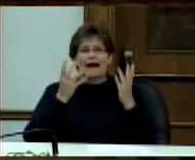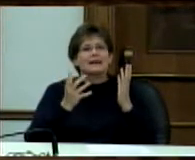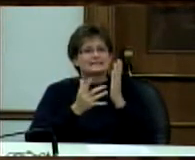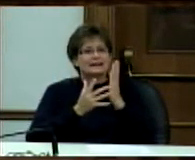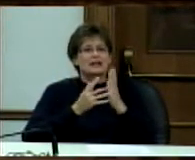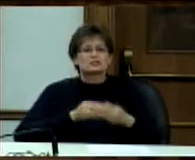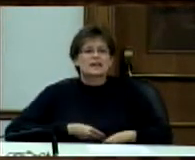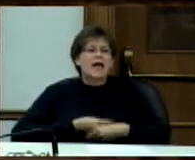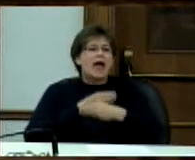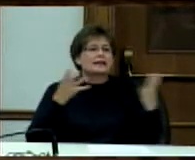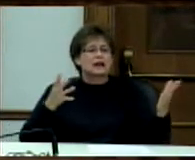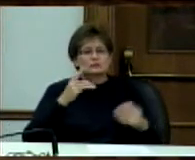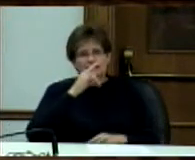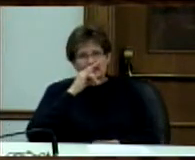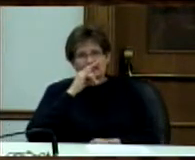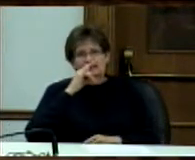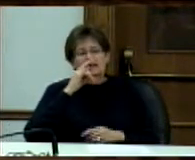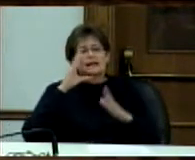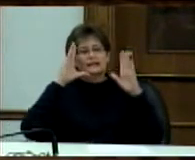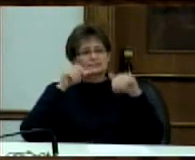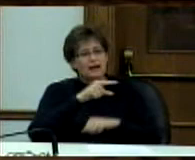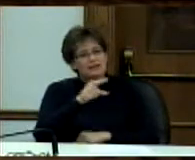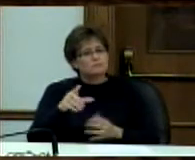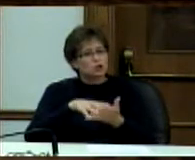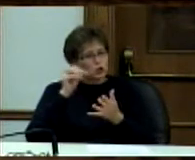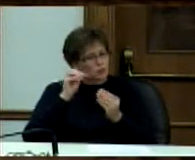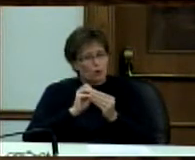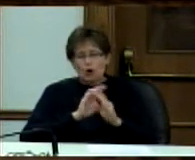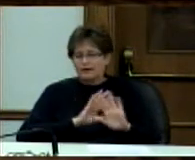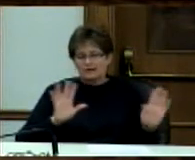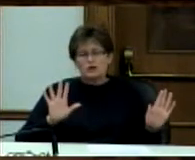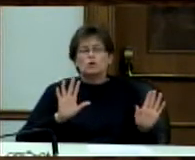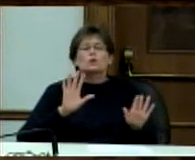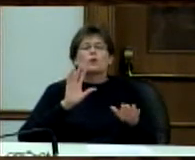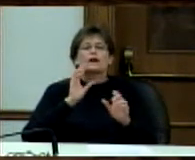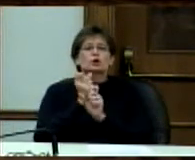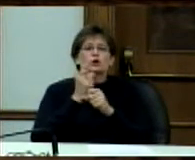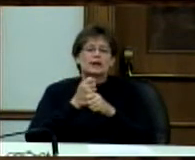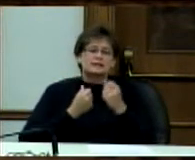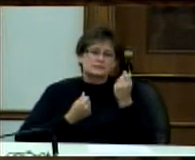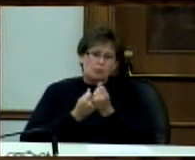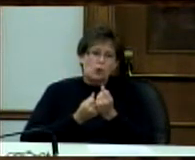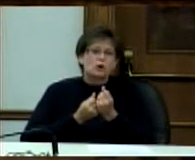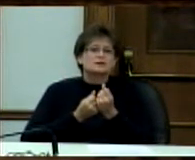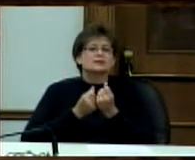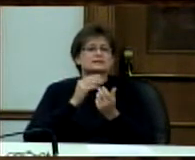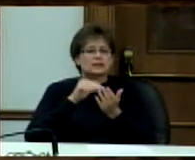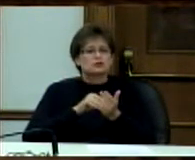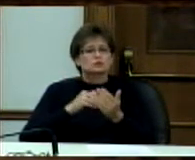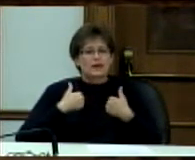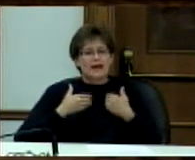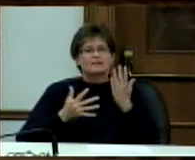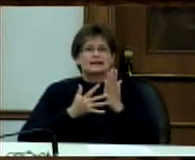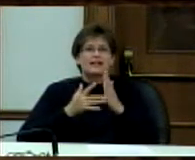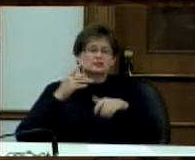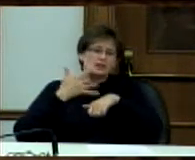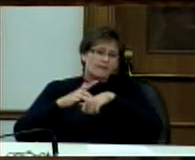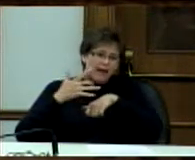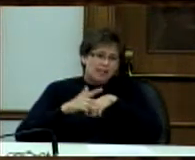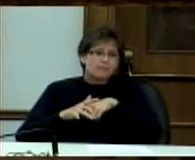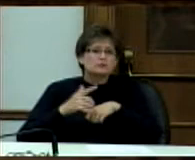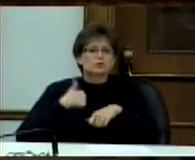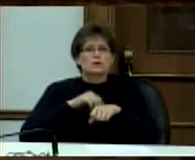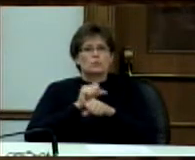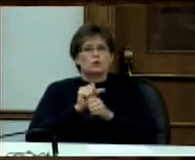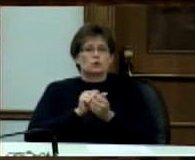bunch of technology, give it to our kids, and expect them to learn better. It's about creating a support system so that we can be at the forefront of using technology